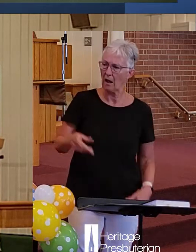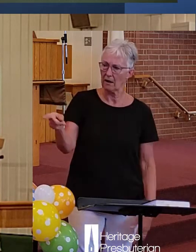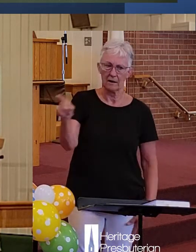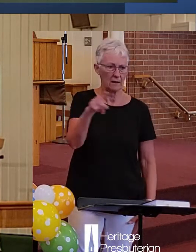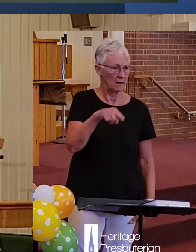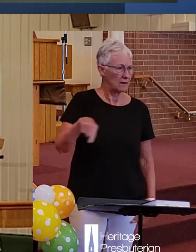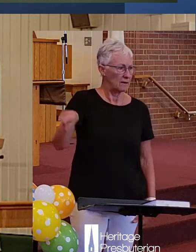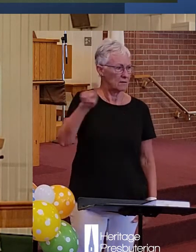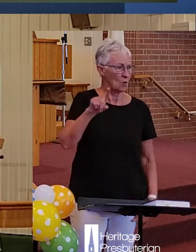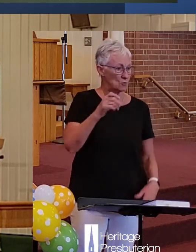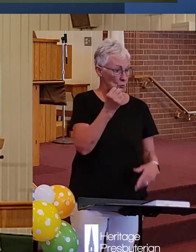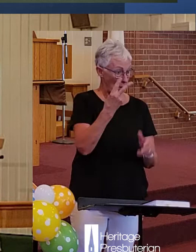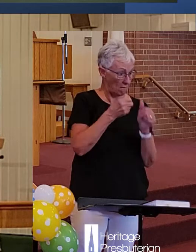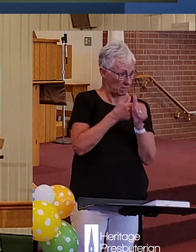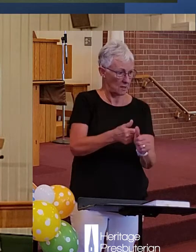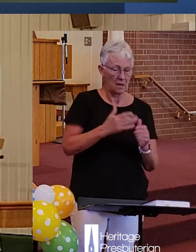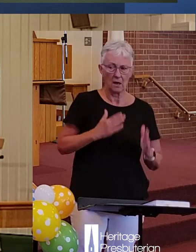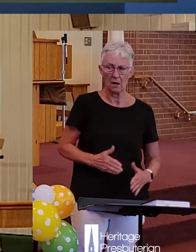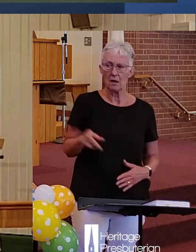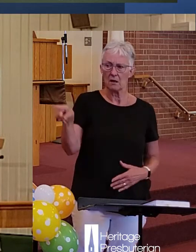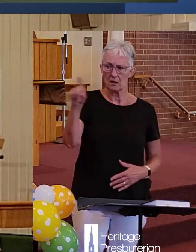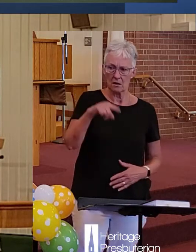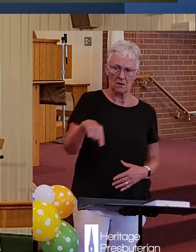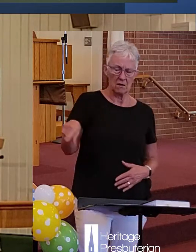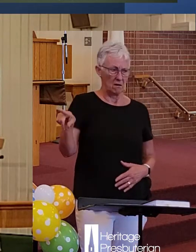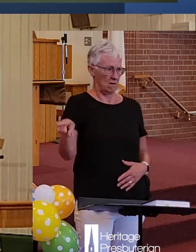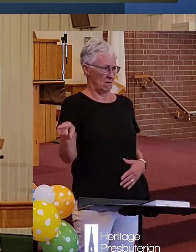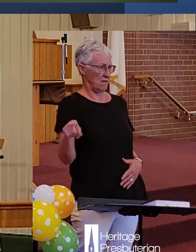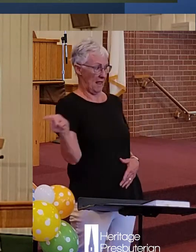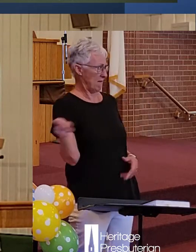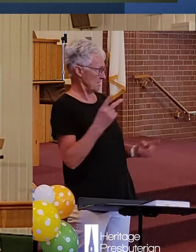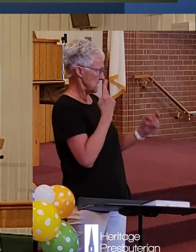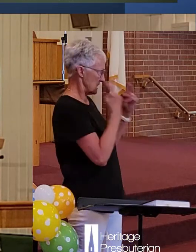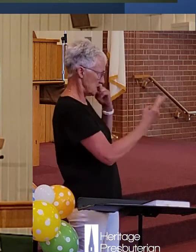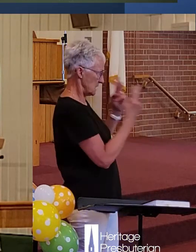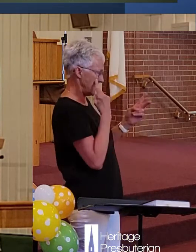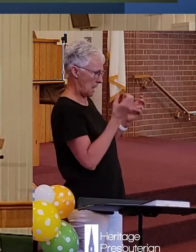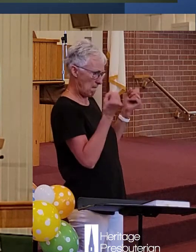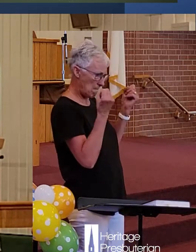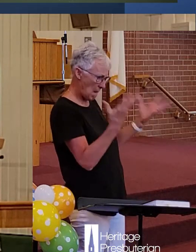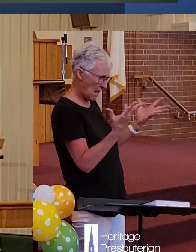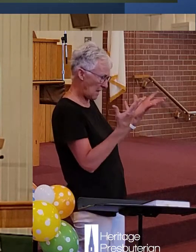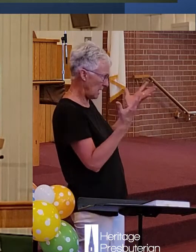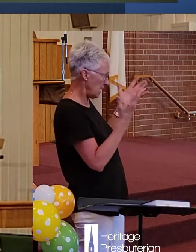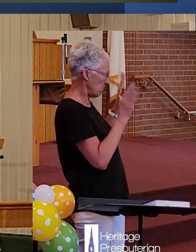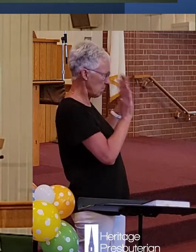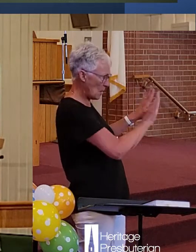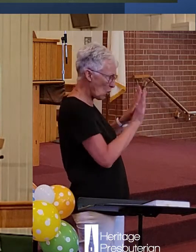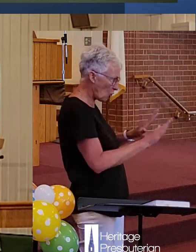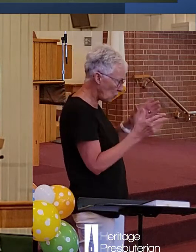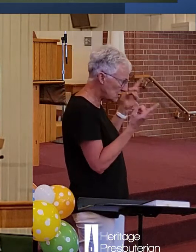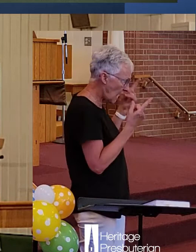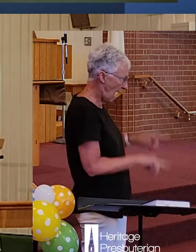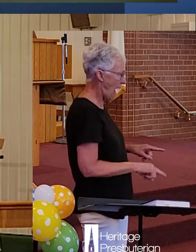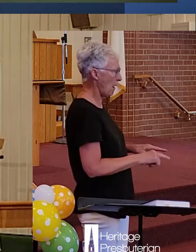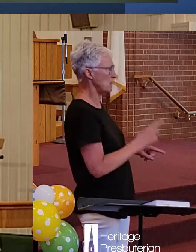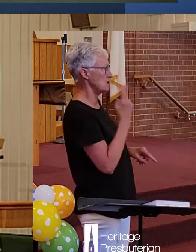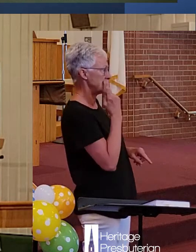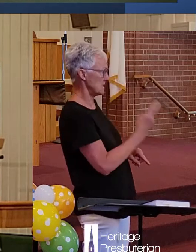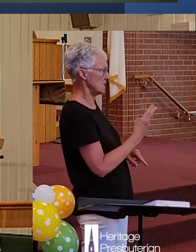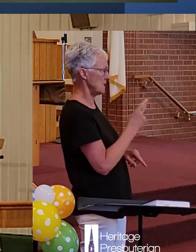By now, with the signs of the miracle at Cana and the dove from the cloud and the voice at baptism, this time